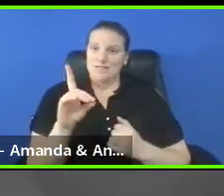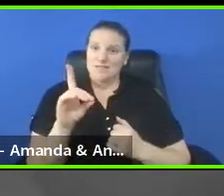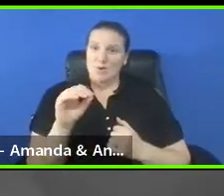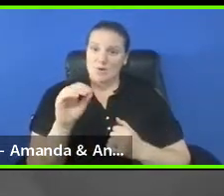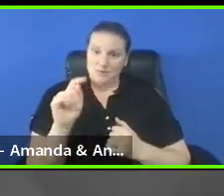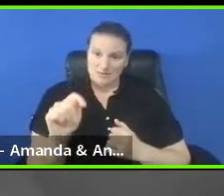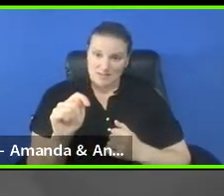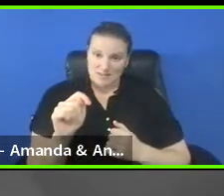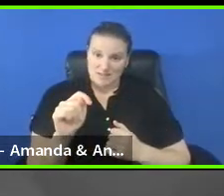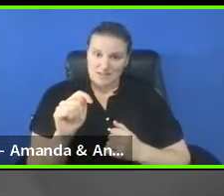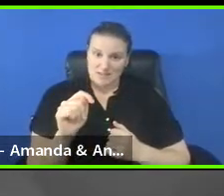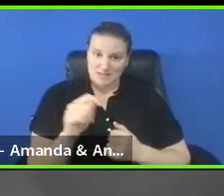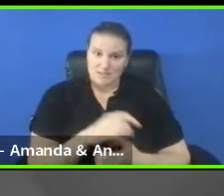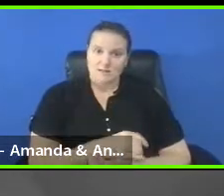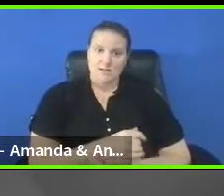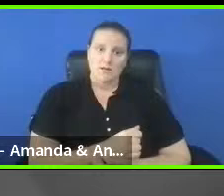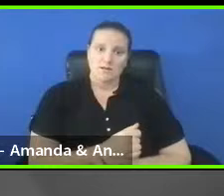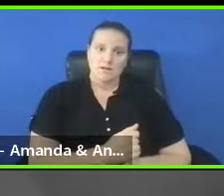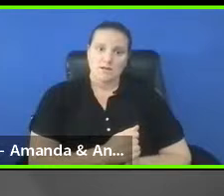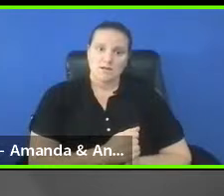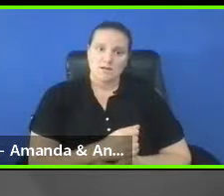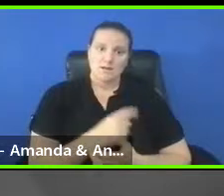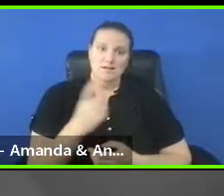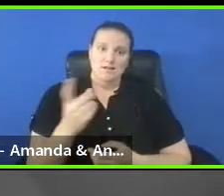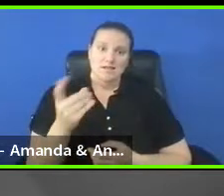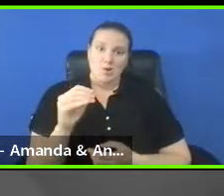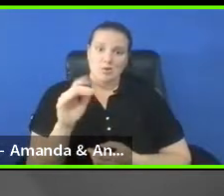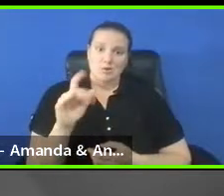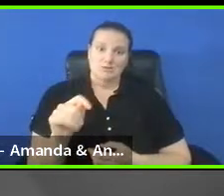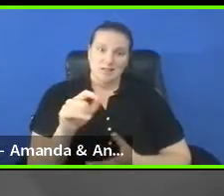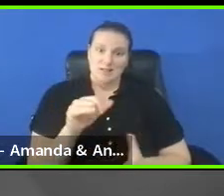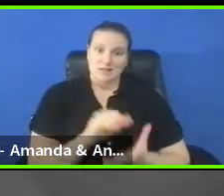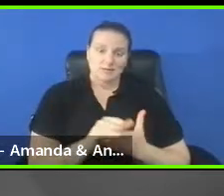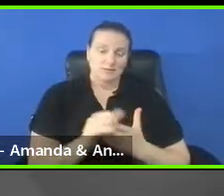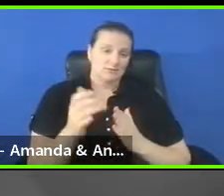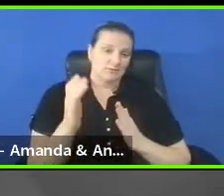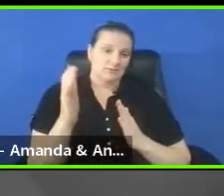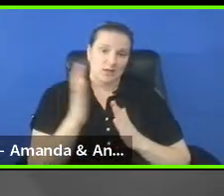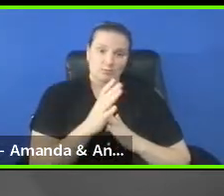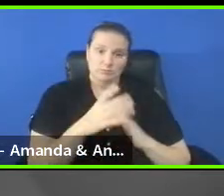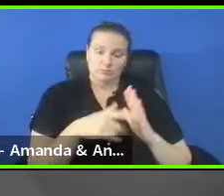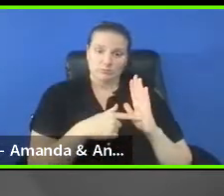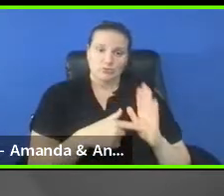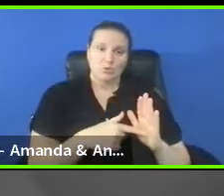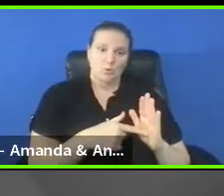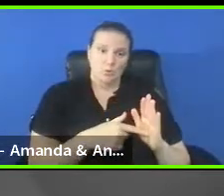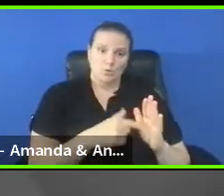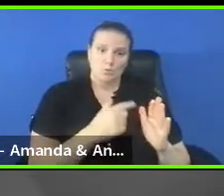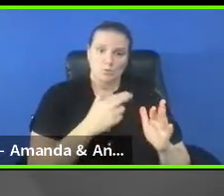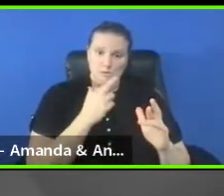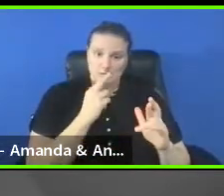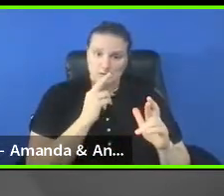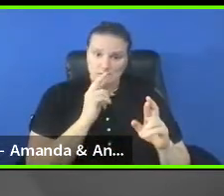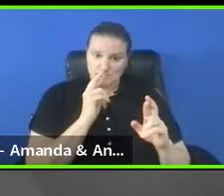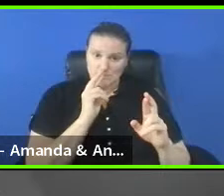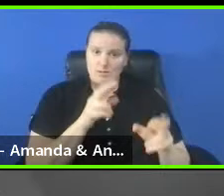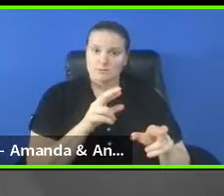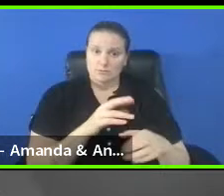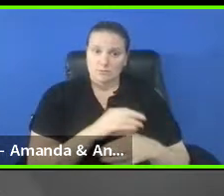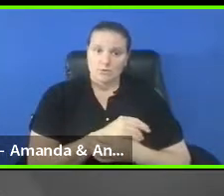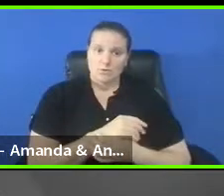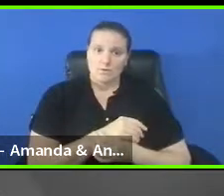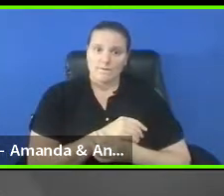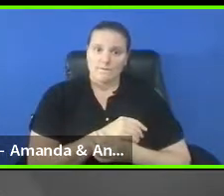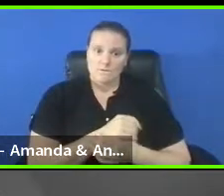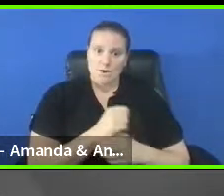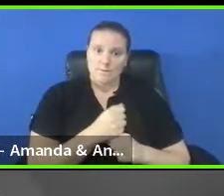because the TOTs are going to be the ultimate signatories and responsible for making